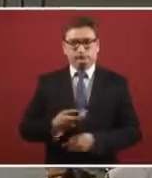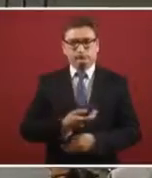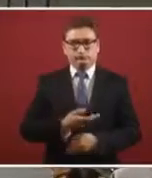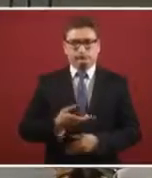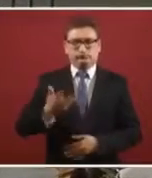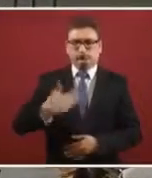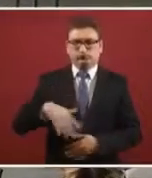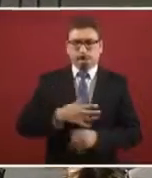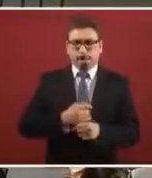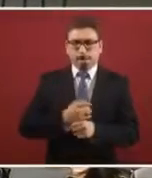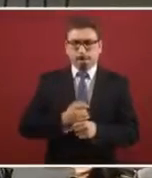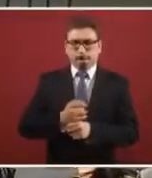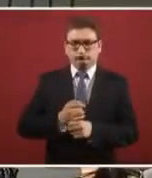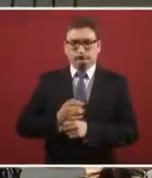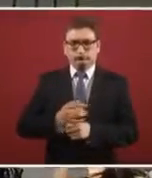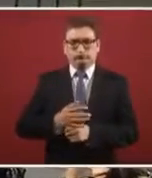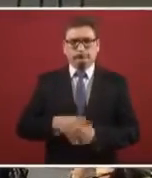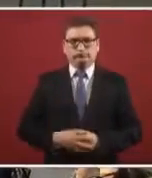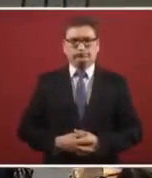que se